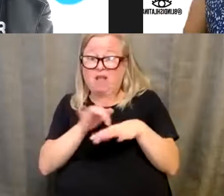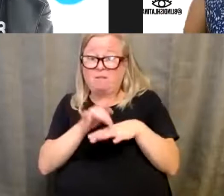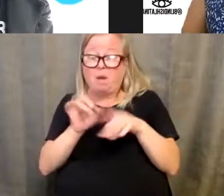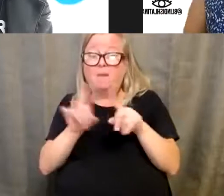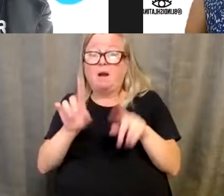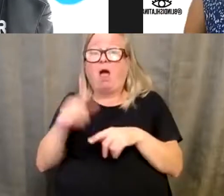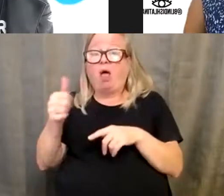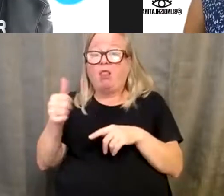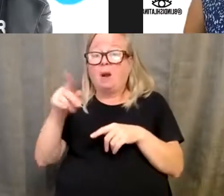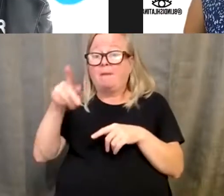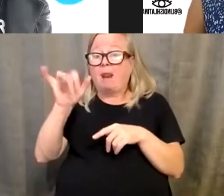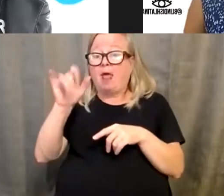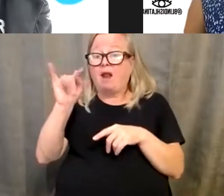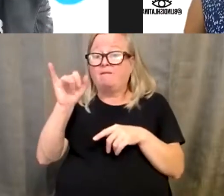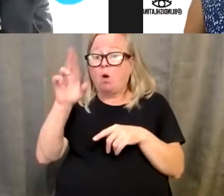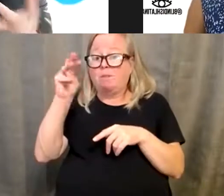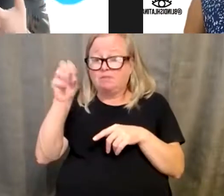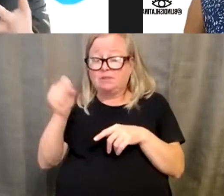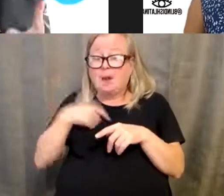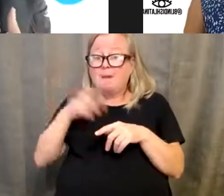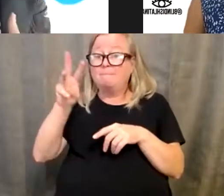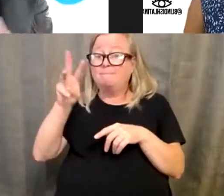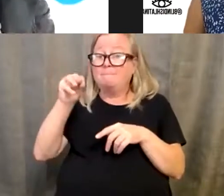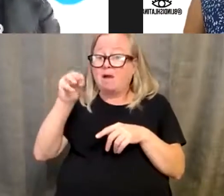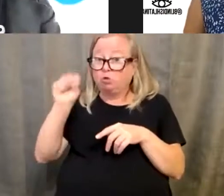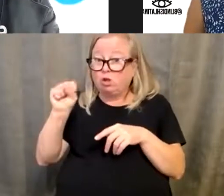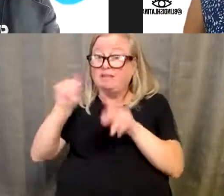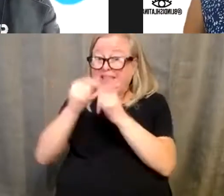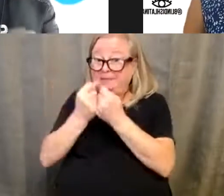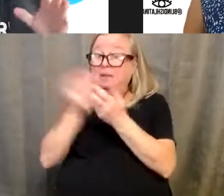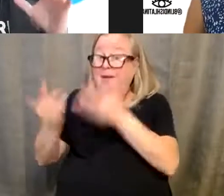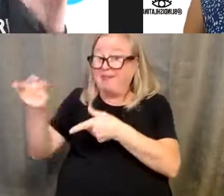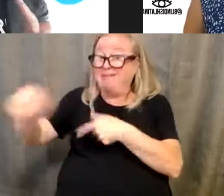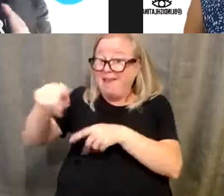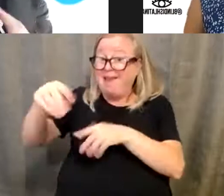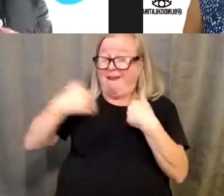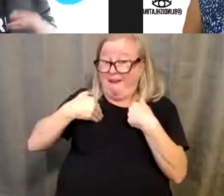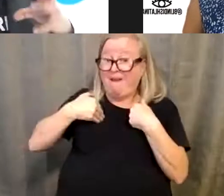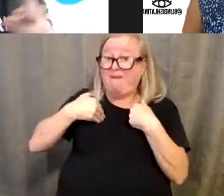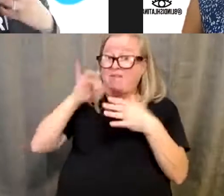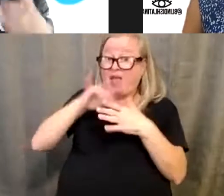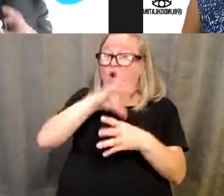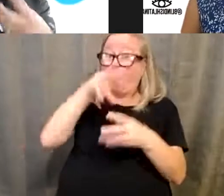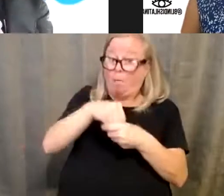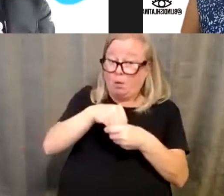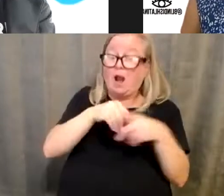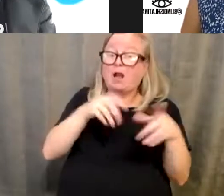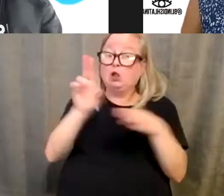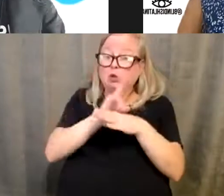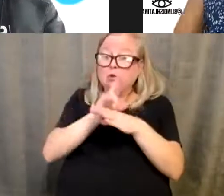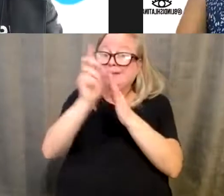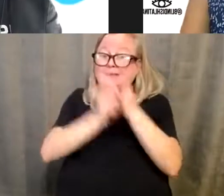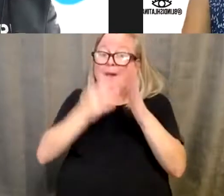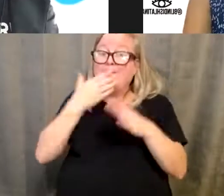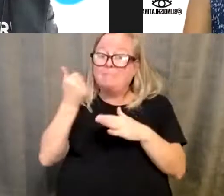think like Microsoft Teams may. But that's a really great example of how we can incorporate user design best